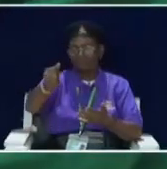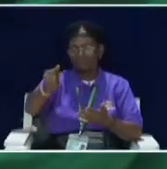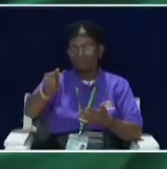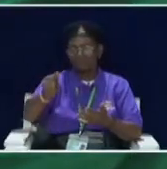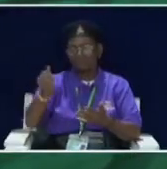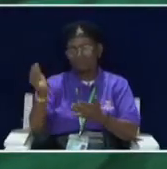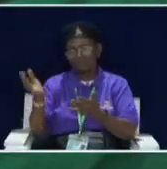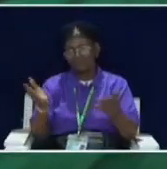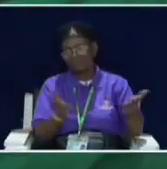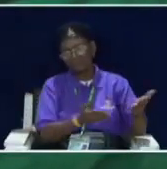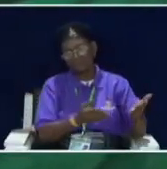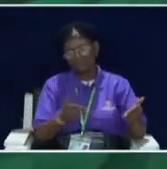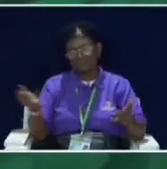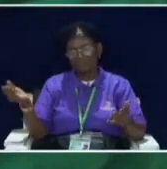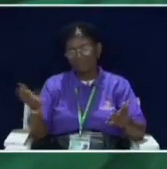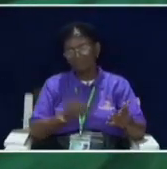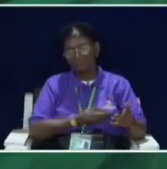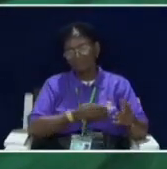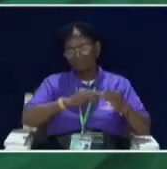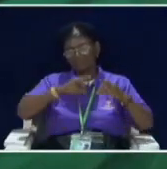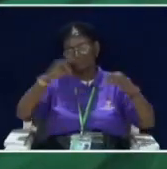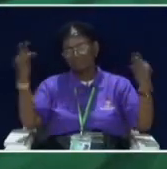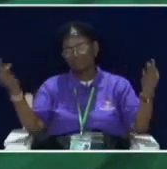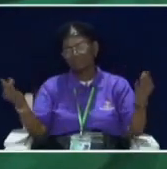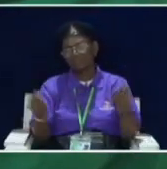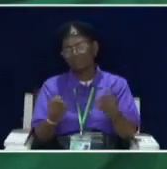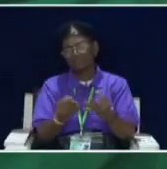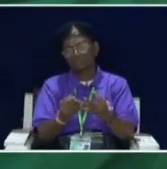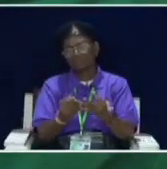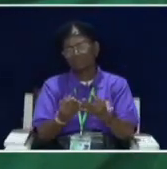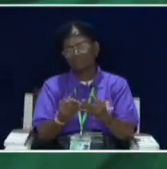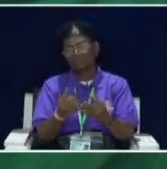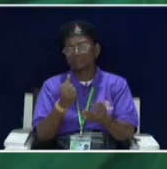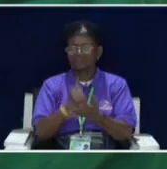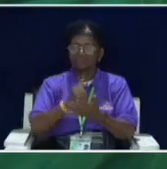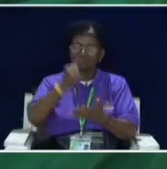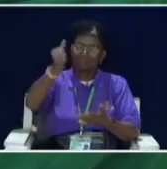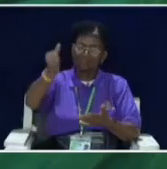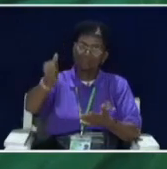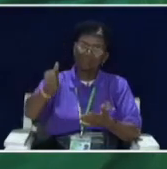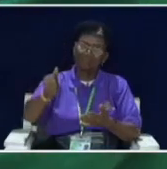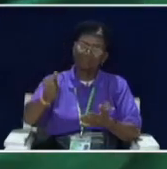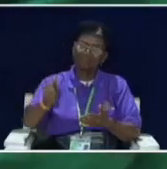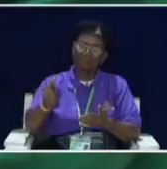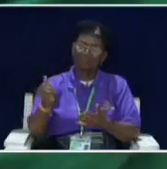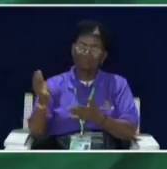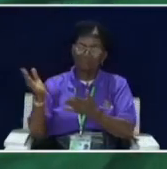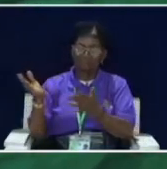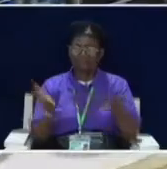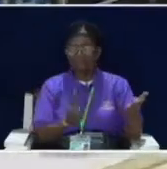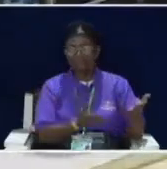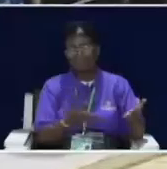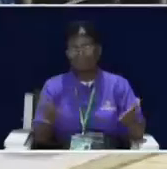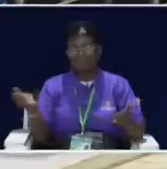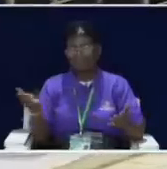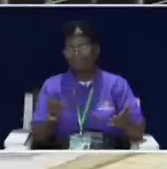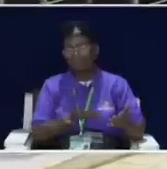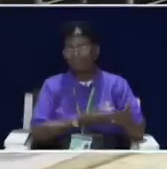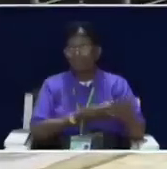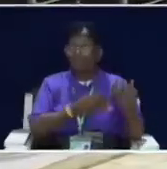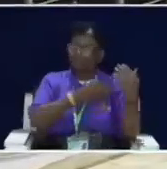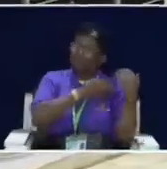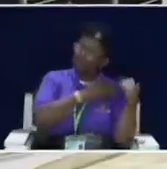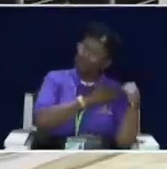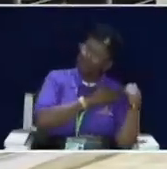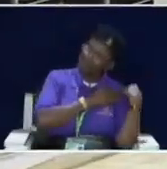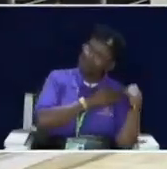Carry our families. Egbe awon idile wa. carry our burdens. Ẹgbẹ́